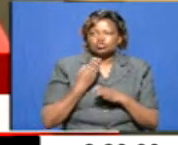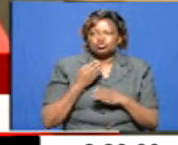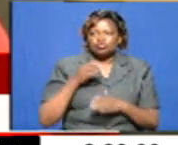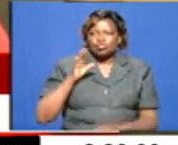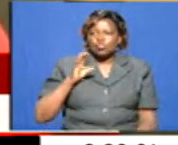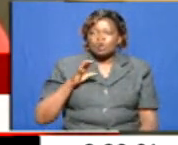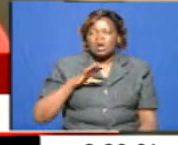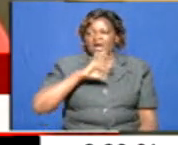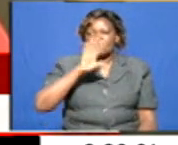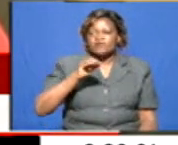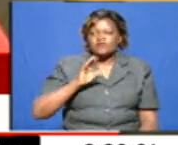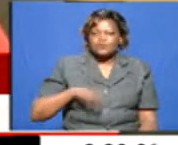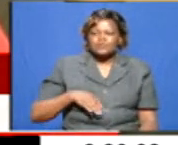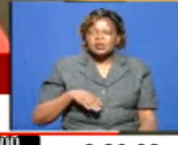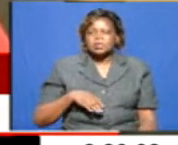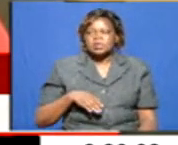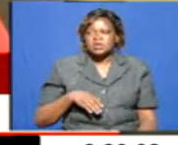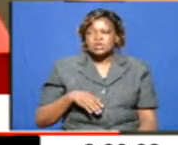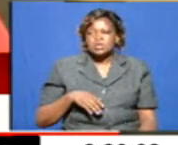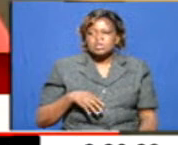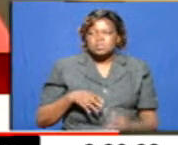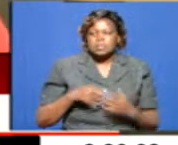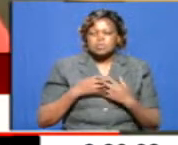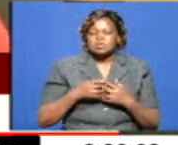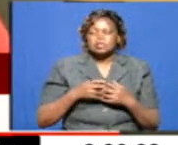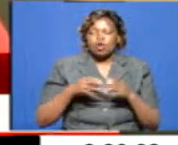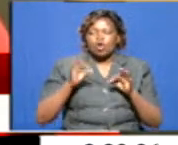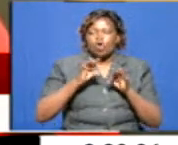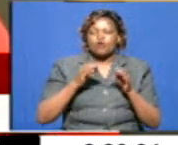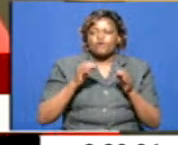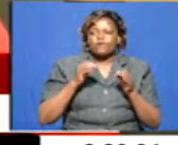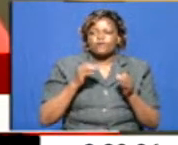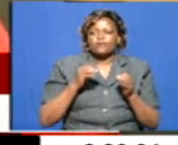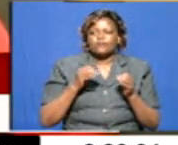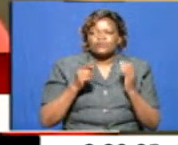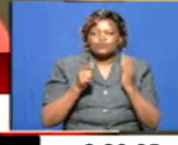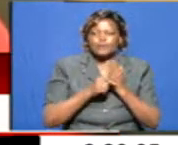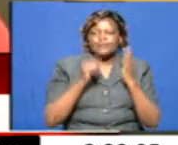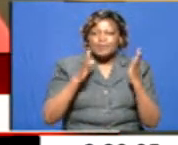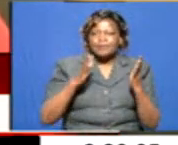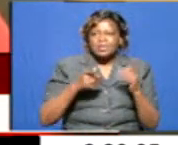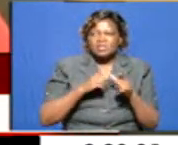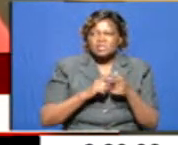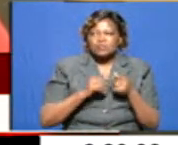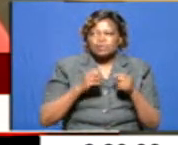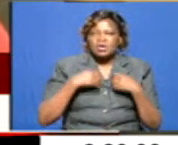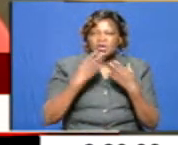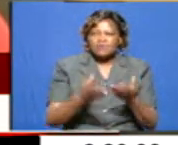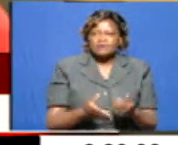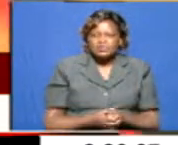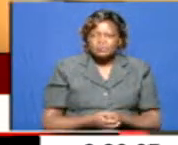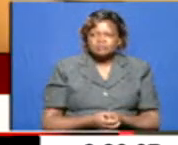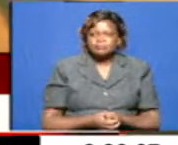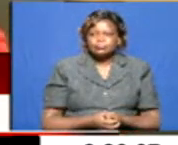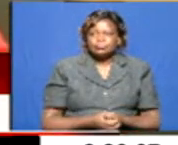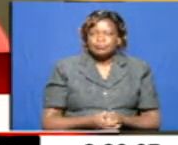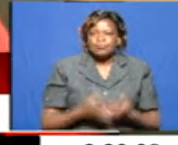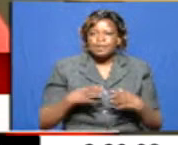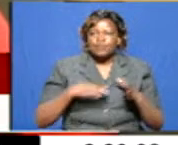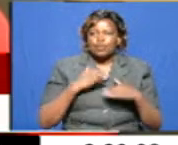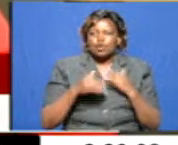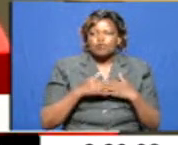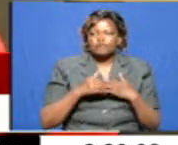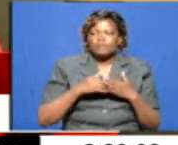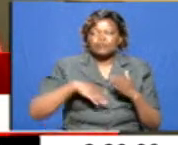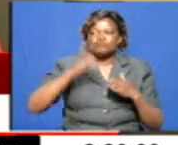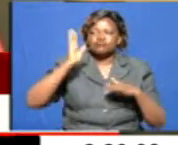African Female Engineering Hall of Fame. Kwa hii Hall of Fame, we are awarding wale watu wote kutoka the most senior